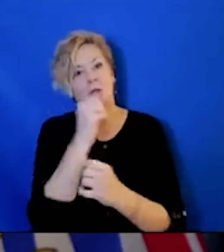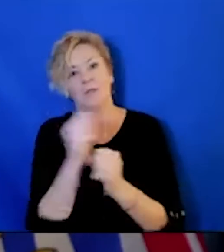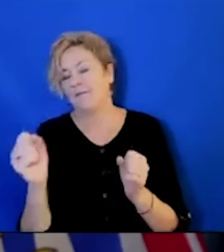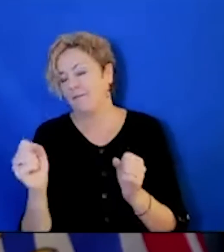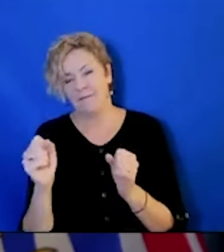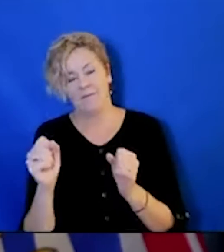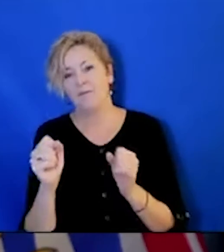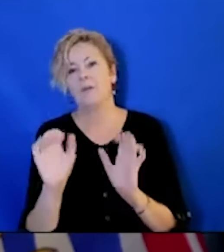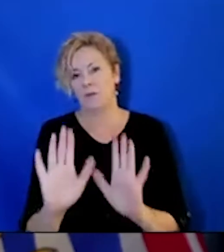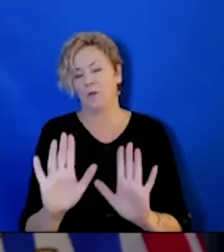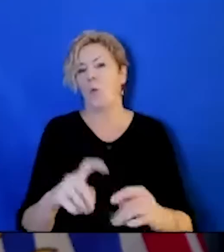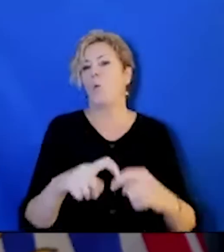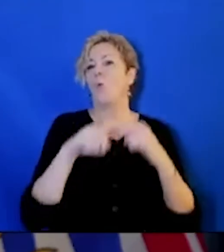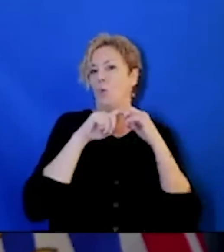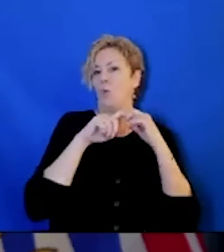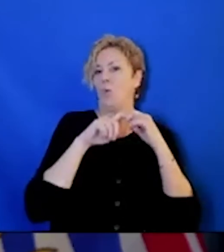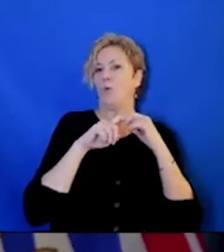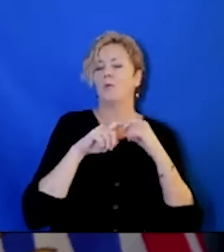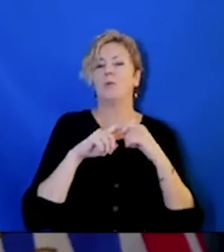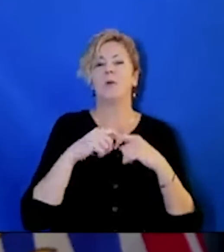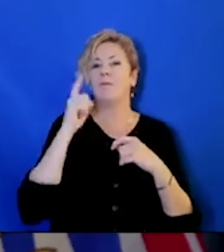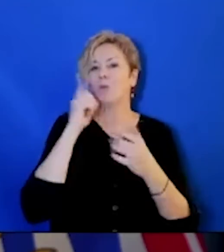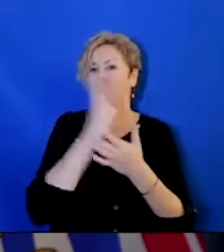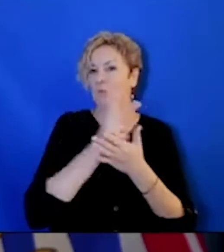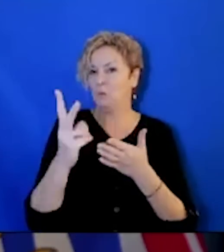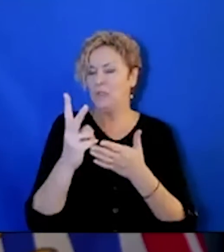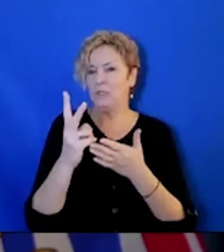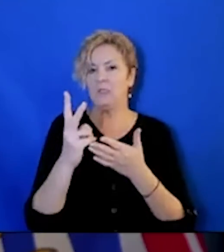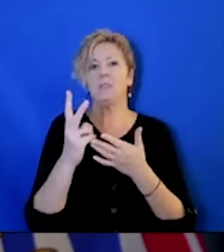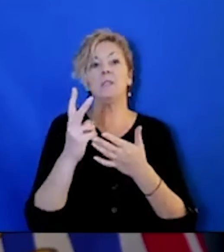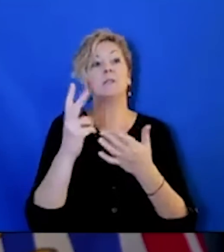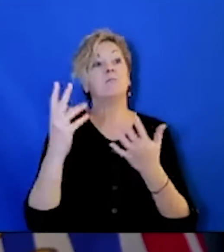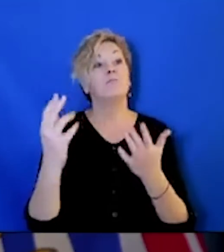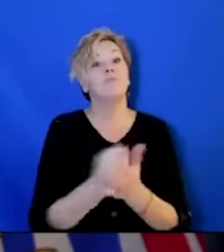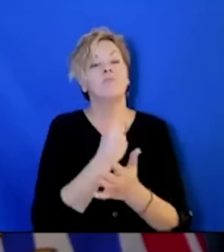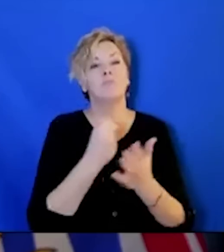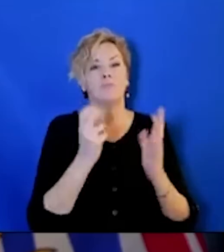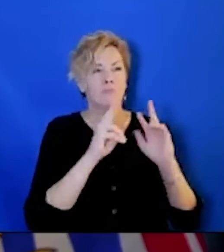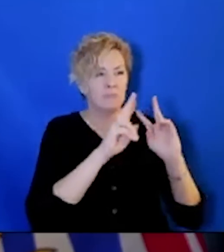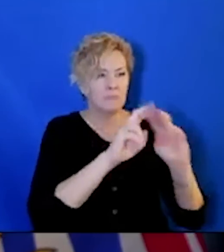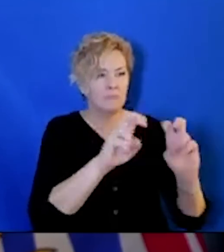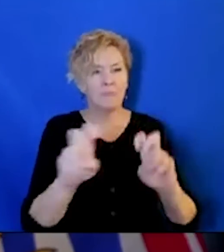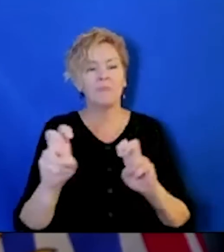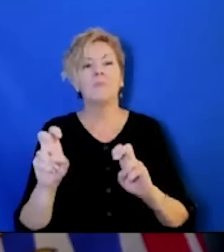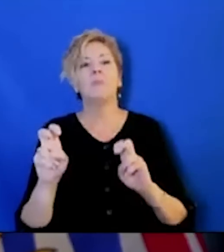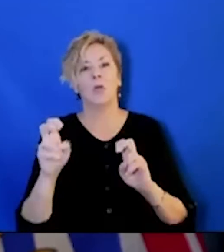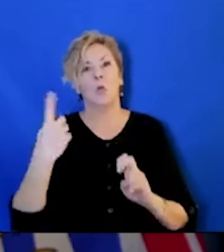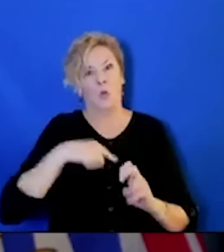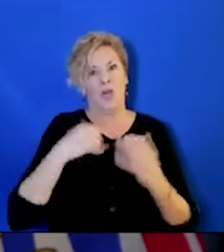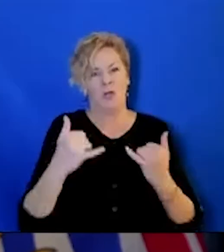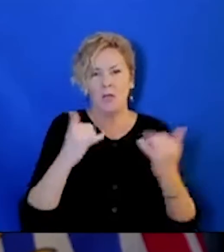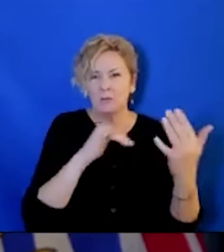right now on developing and looking at the literature around the world. This is something that has arisen. We thought we had